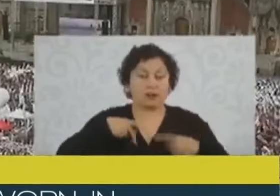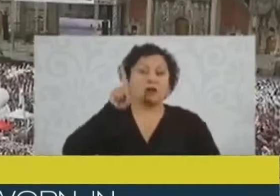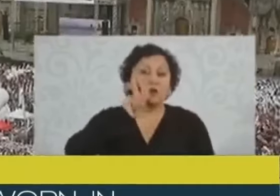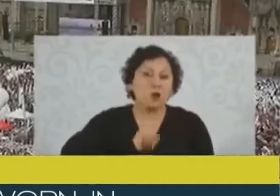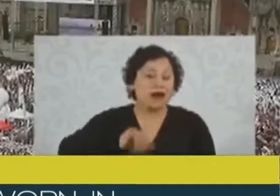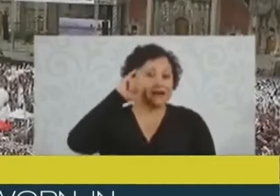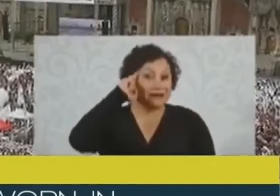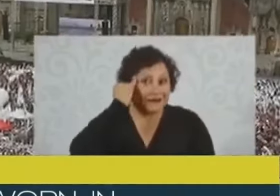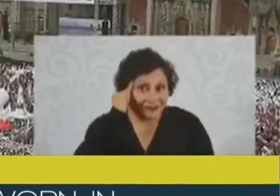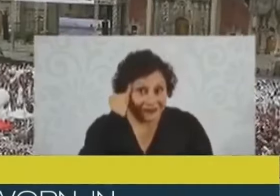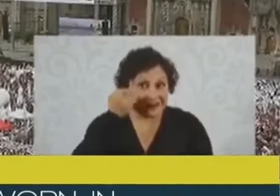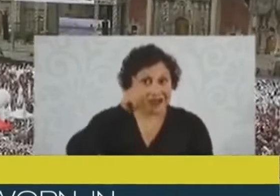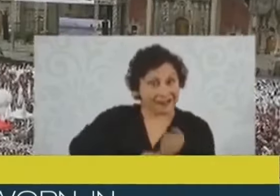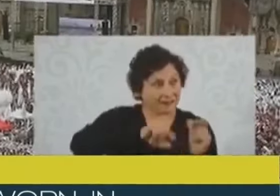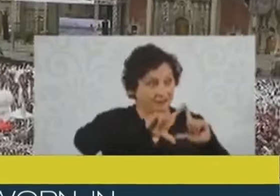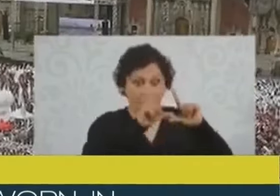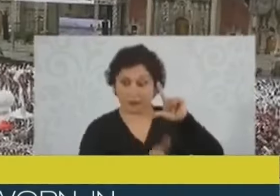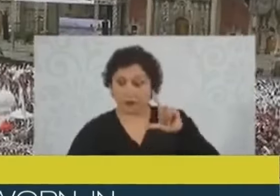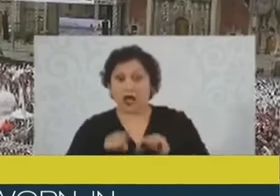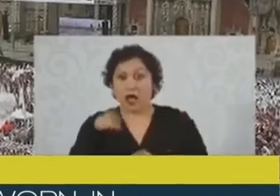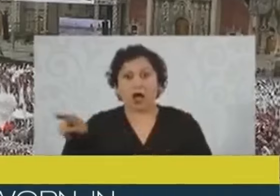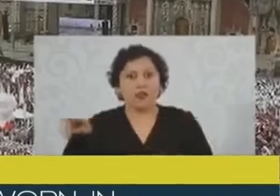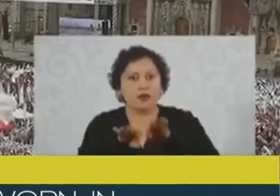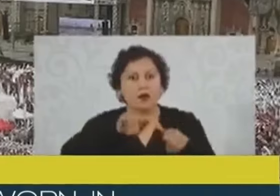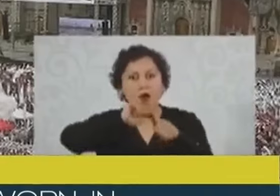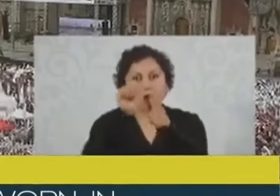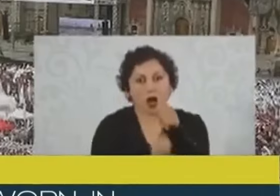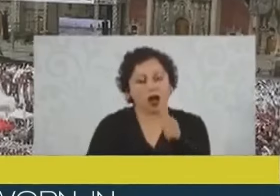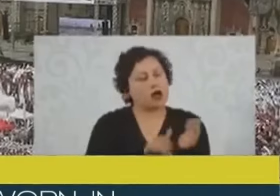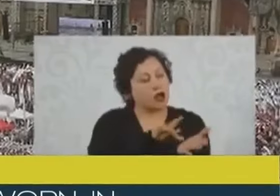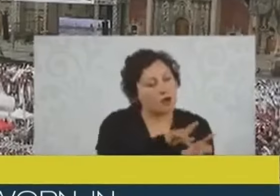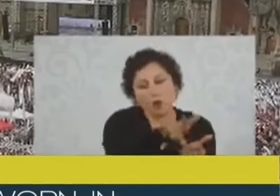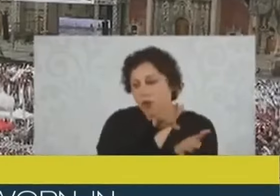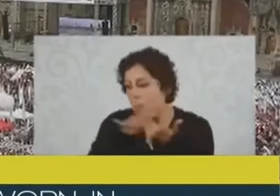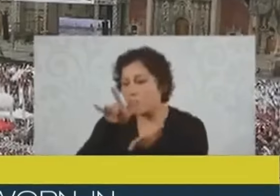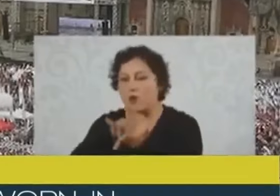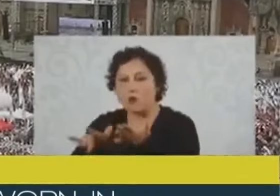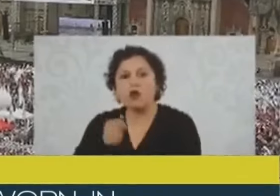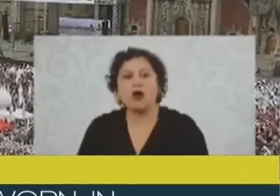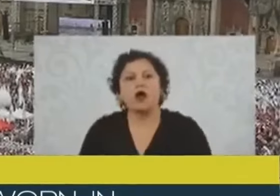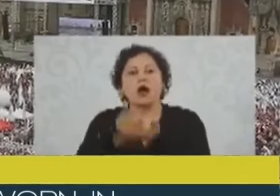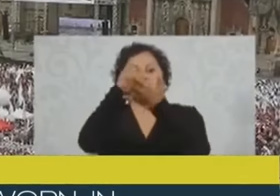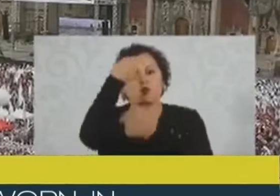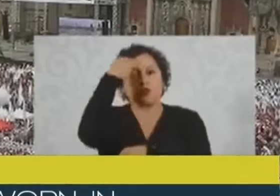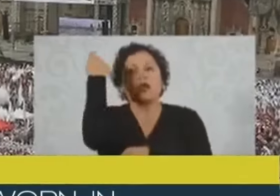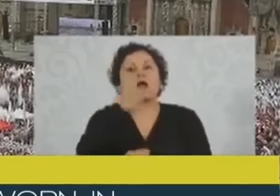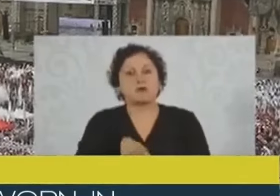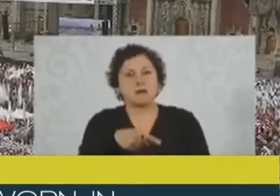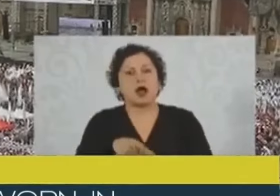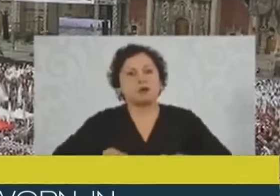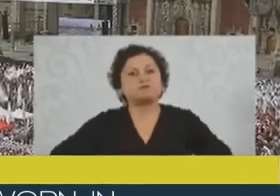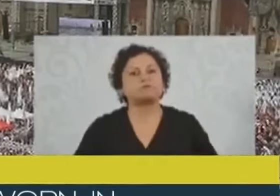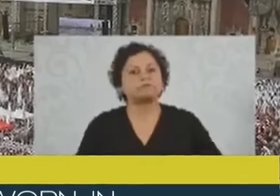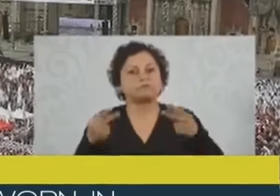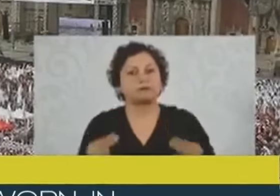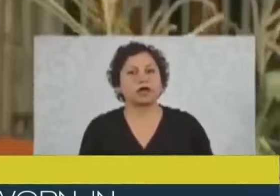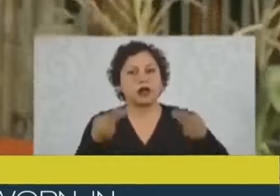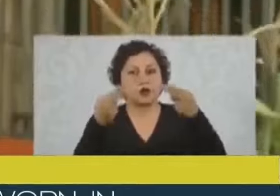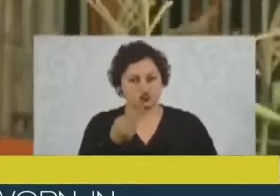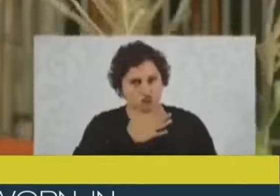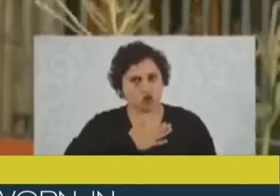We will provide support to all of the craft indigenous women, and we will have